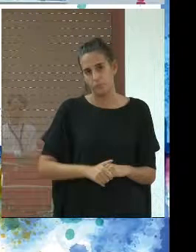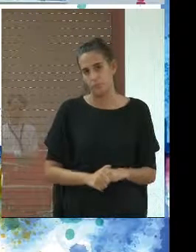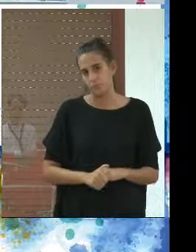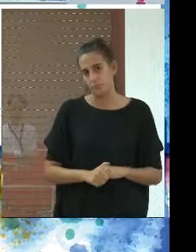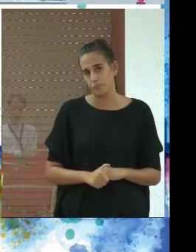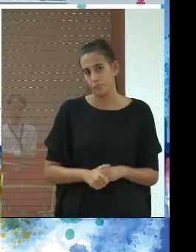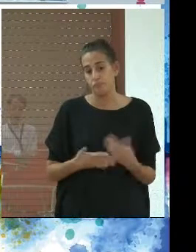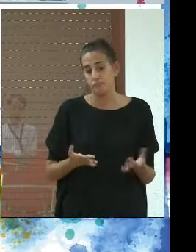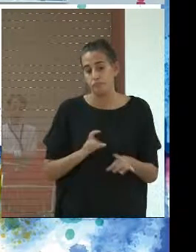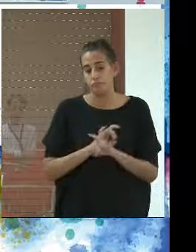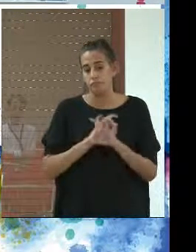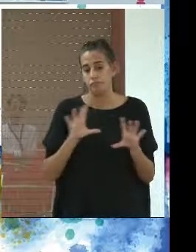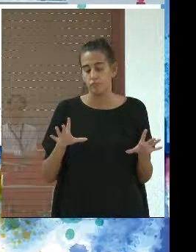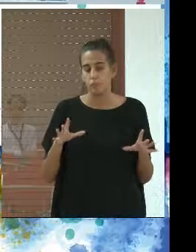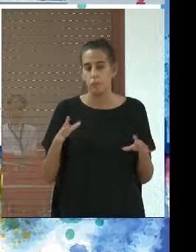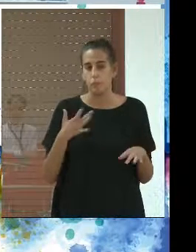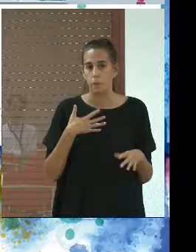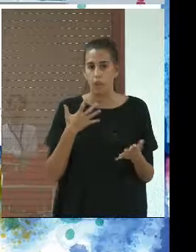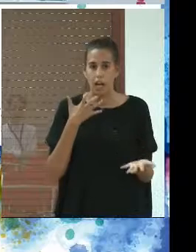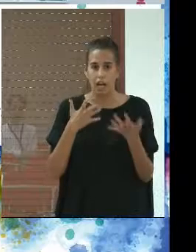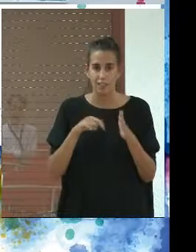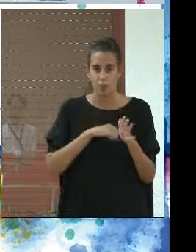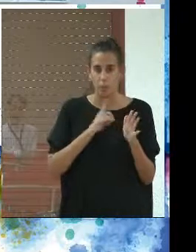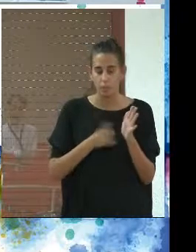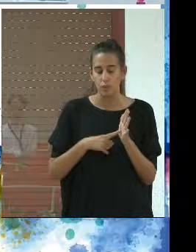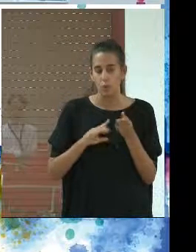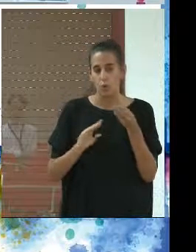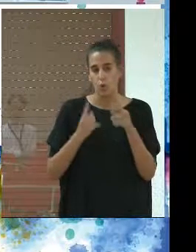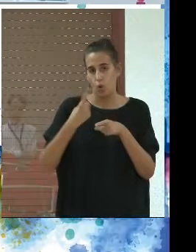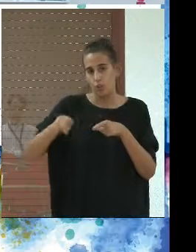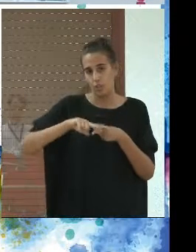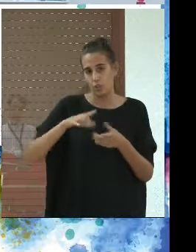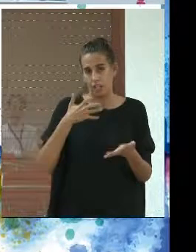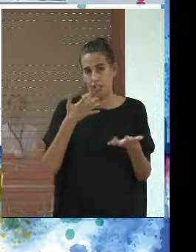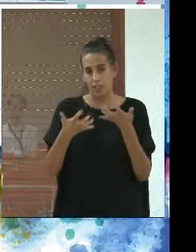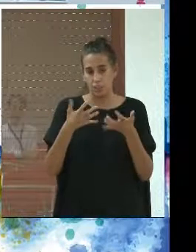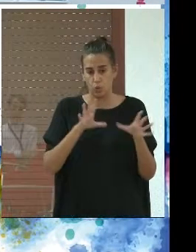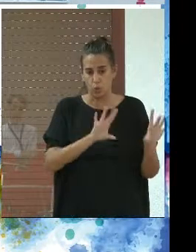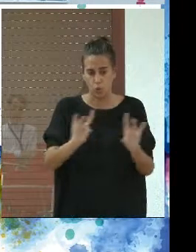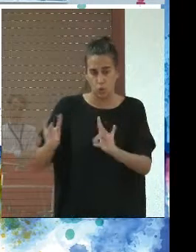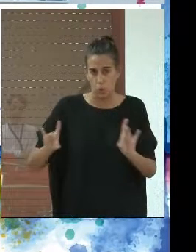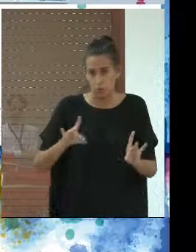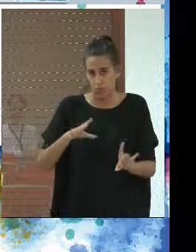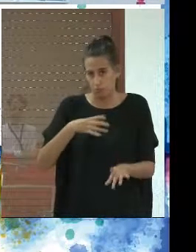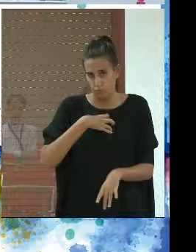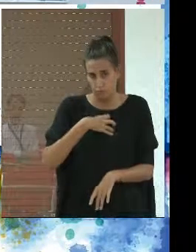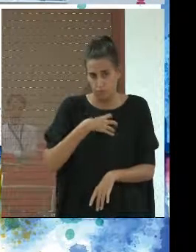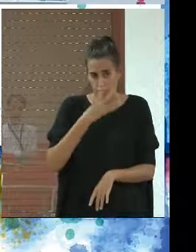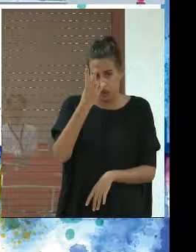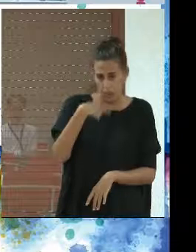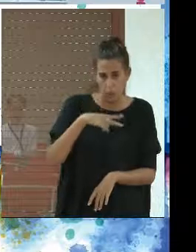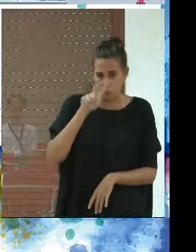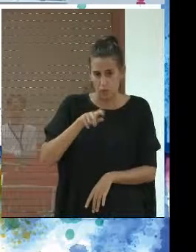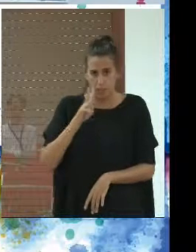perception. So not everything is art, and not all the artistic objects are available to